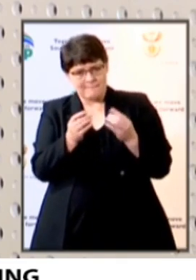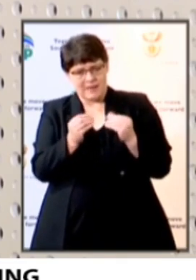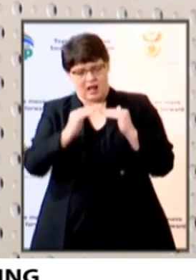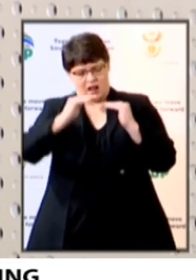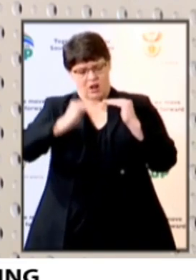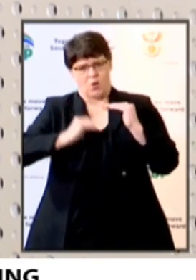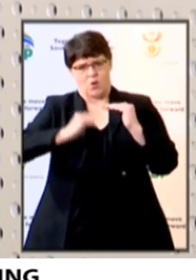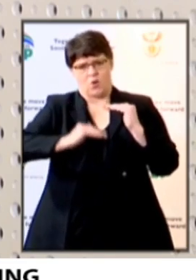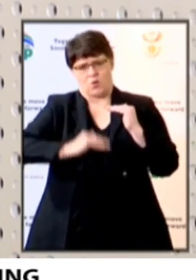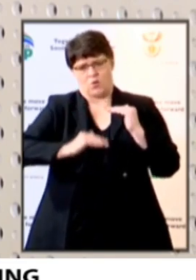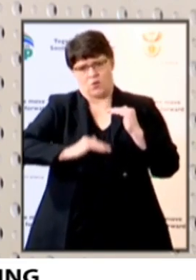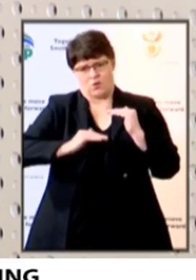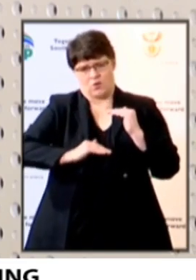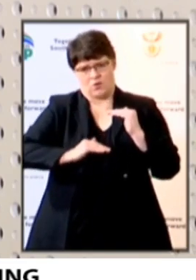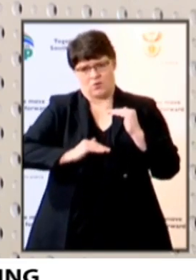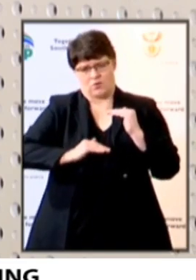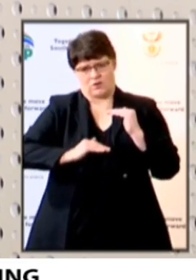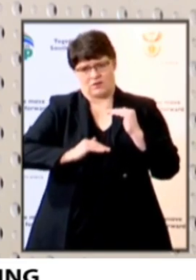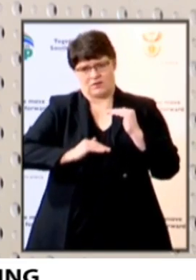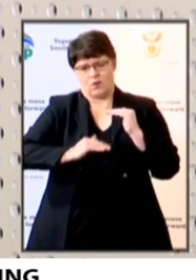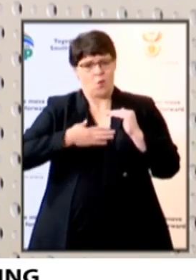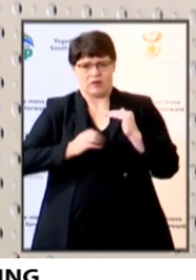accelerated spread of the virus.